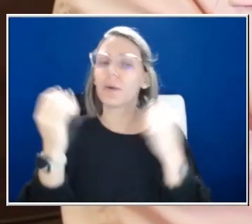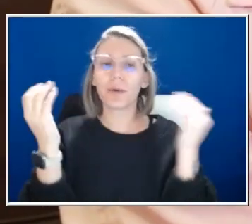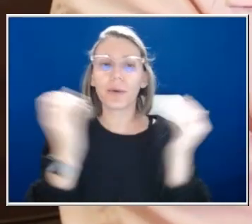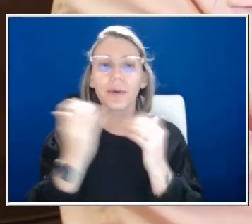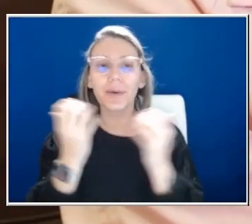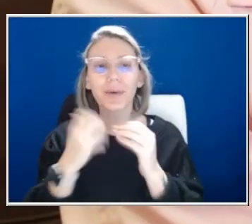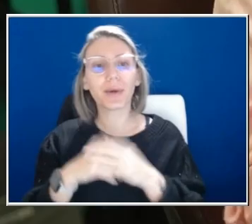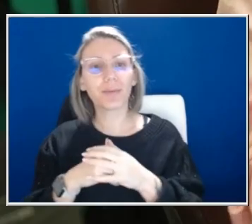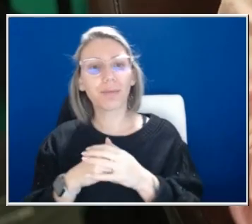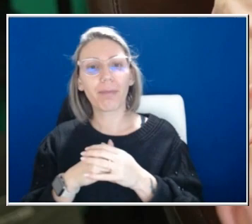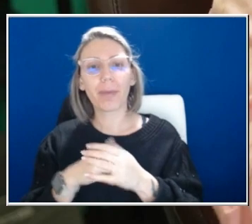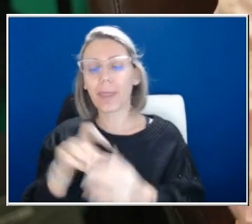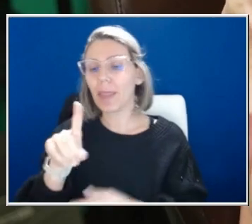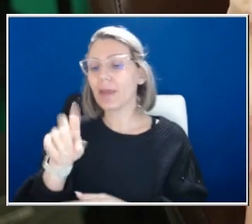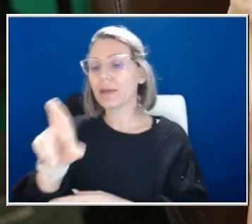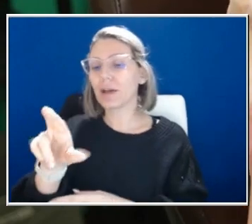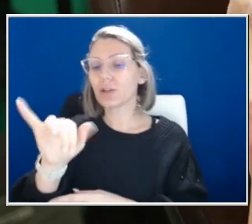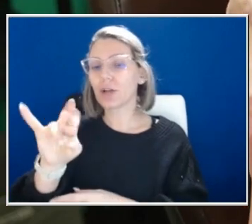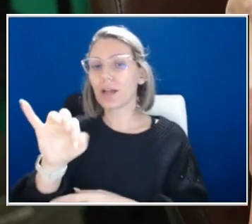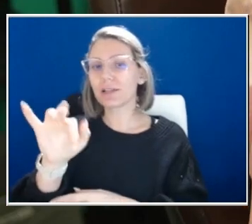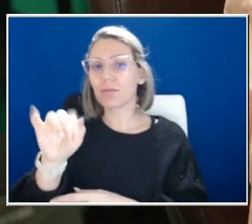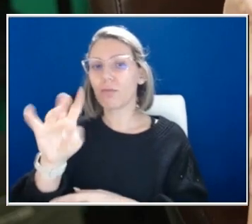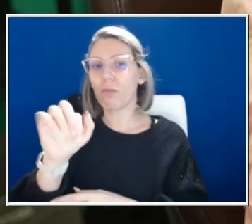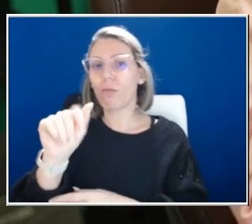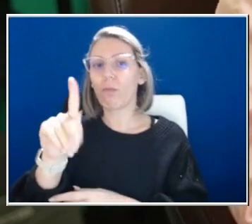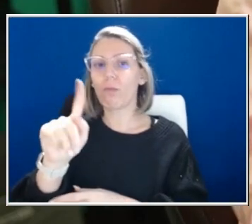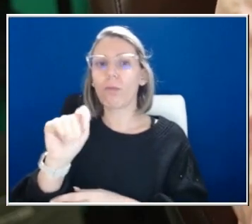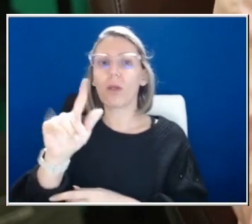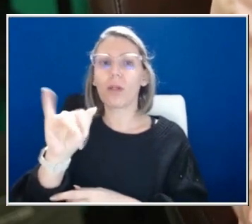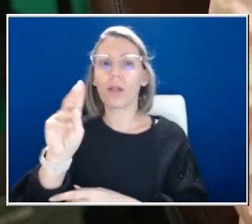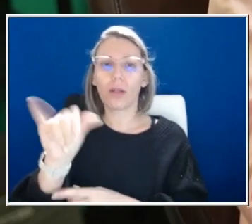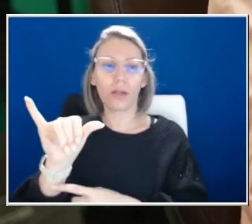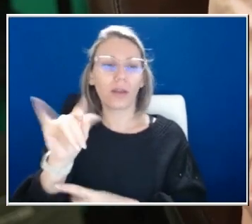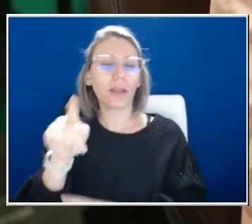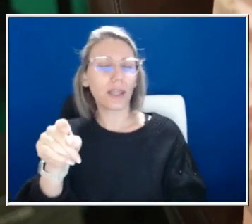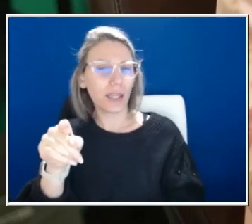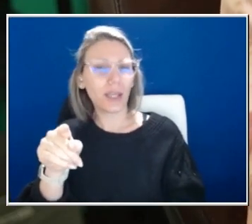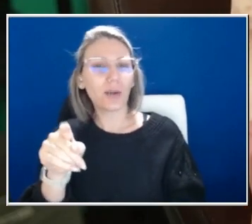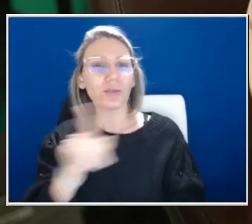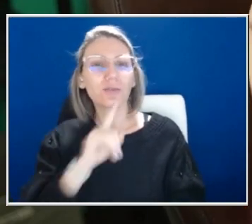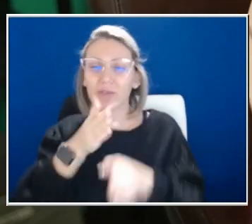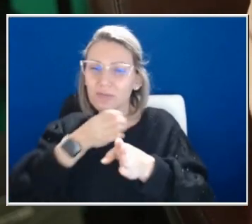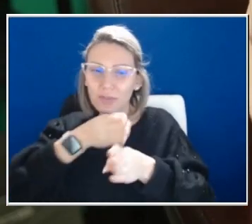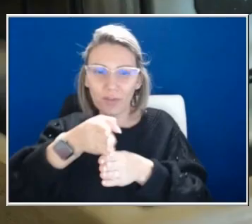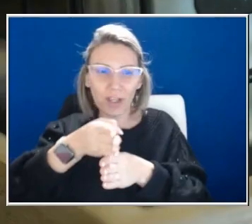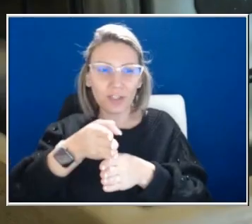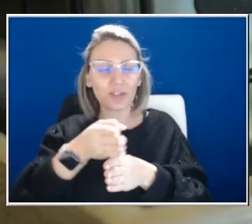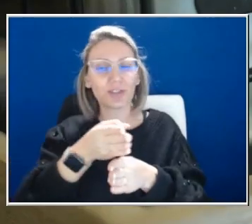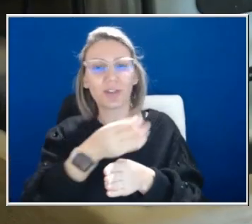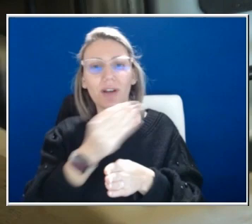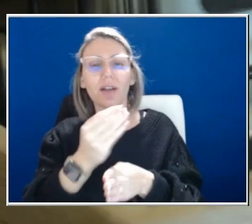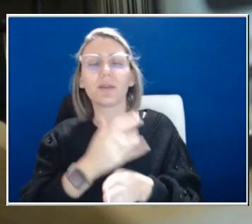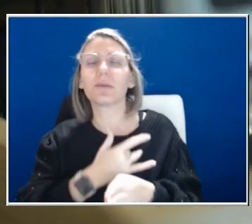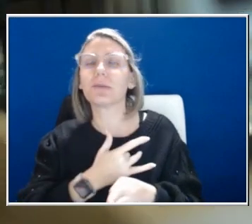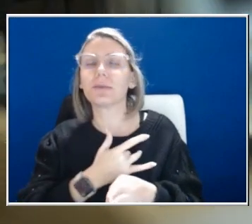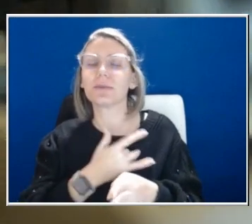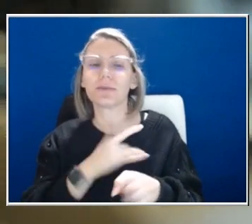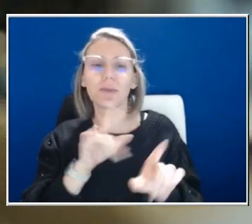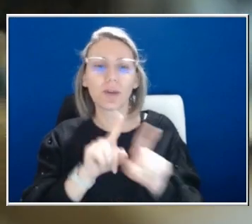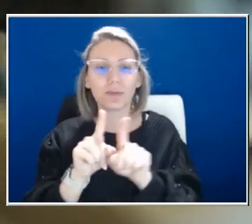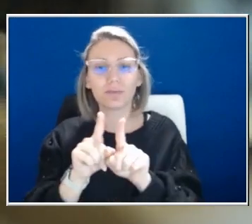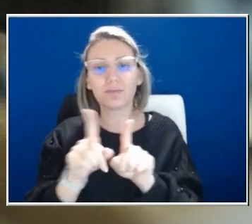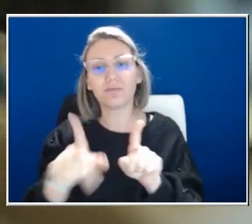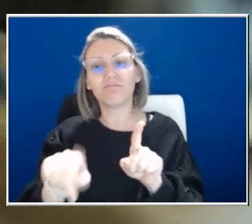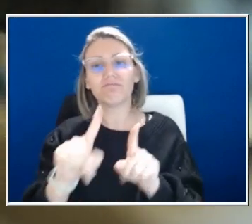was one of my favorites. Dr. Kasi was very professional, but he was very touchable too. They kept me with